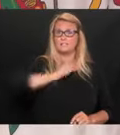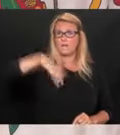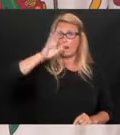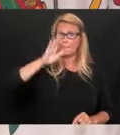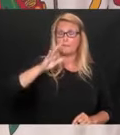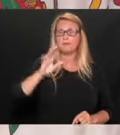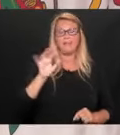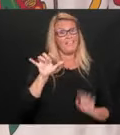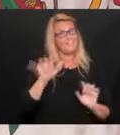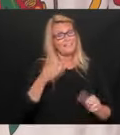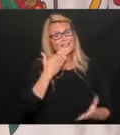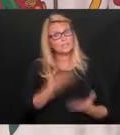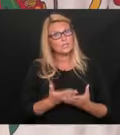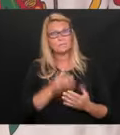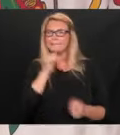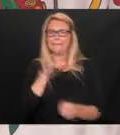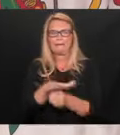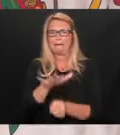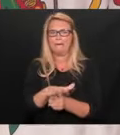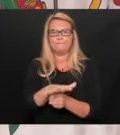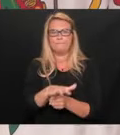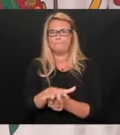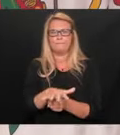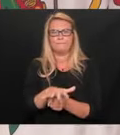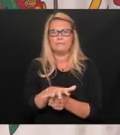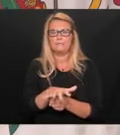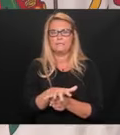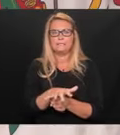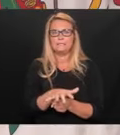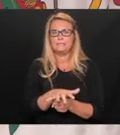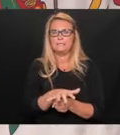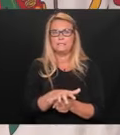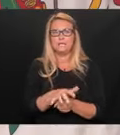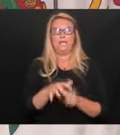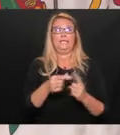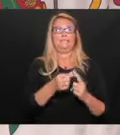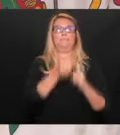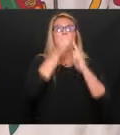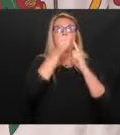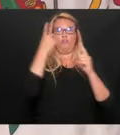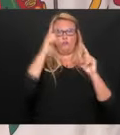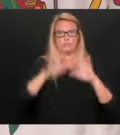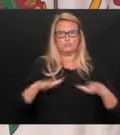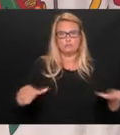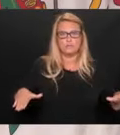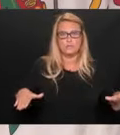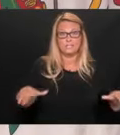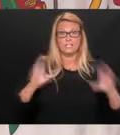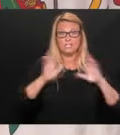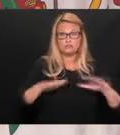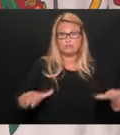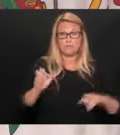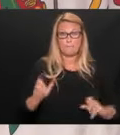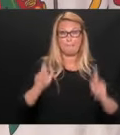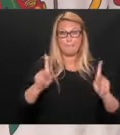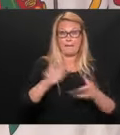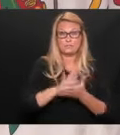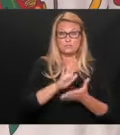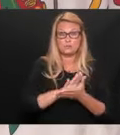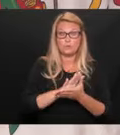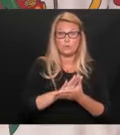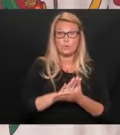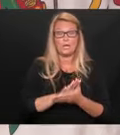that's good, but it's not good enough, especially with our kids. With our kids going back to school, I urge